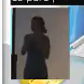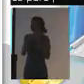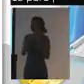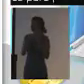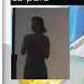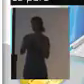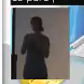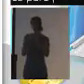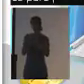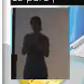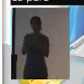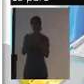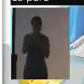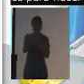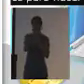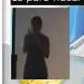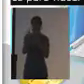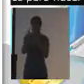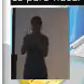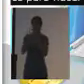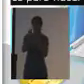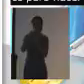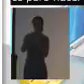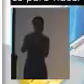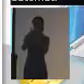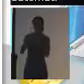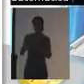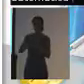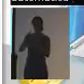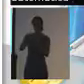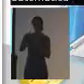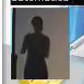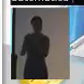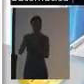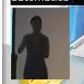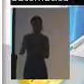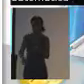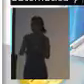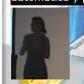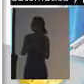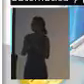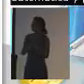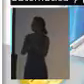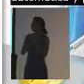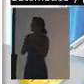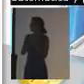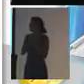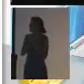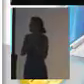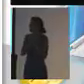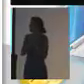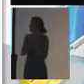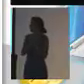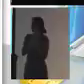in the computer for for its